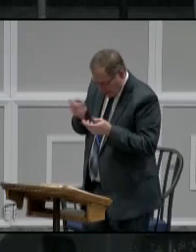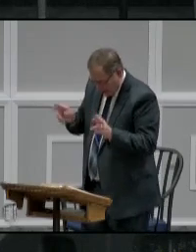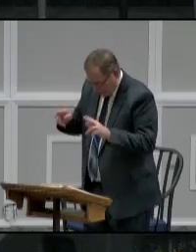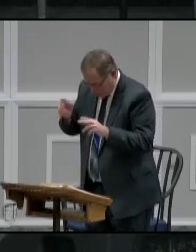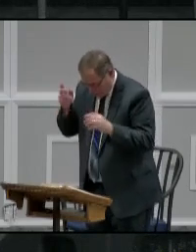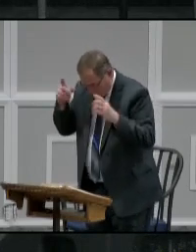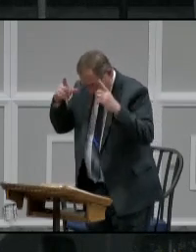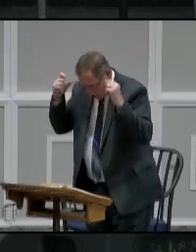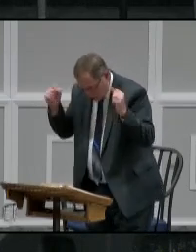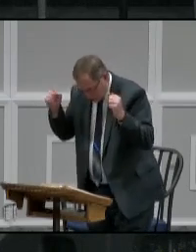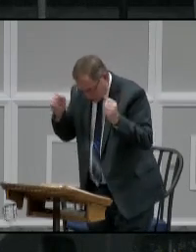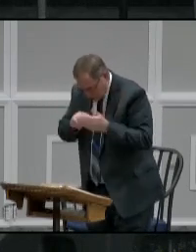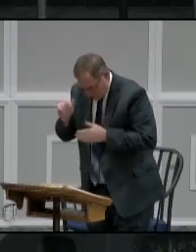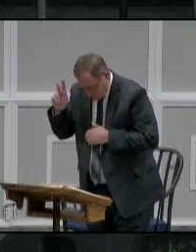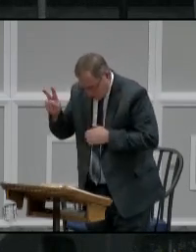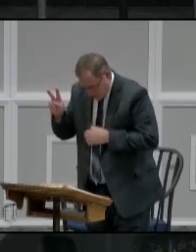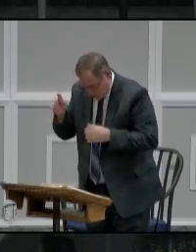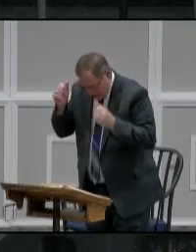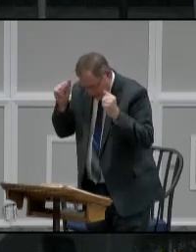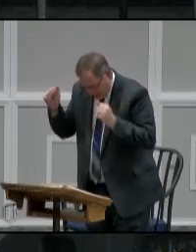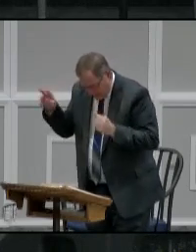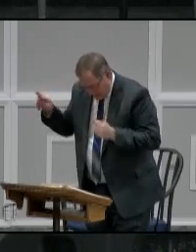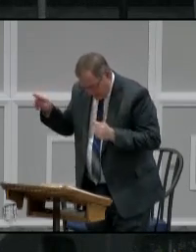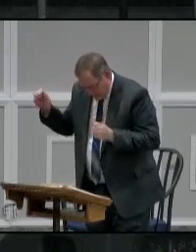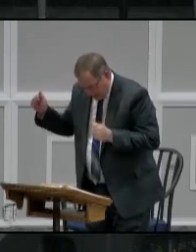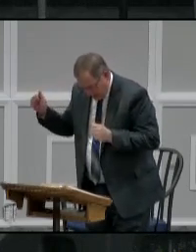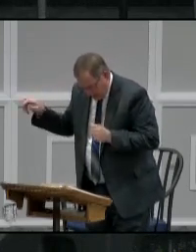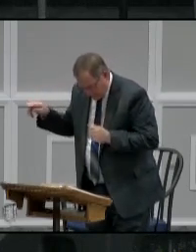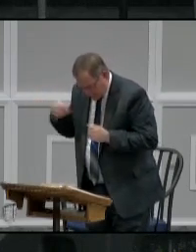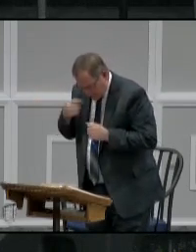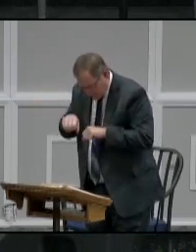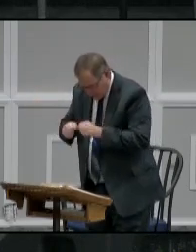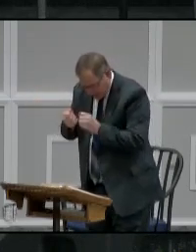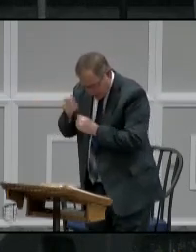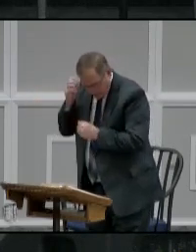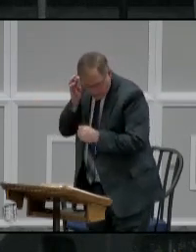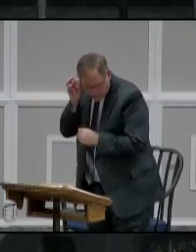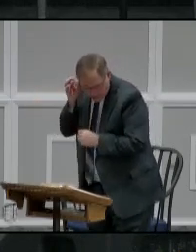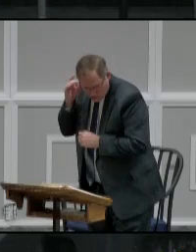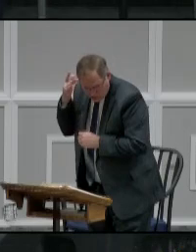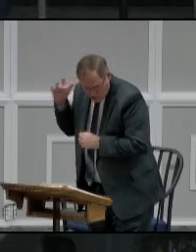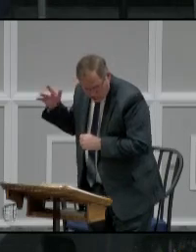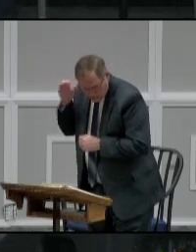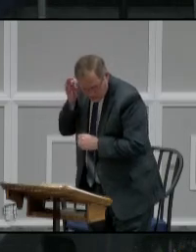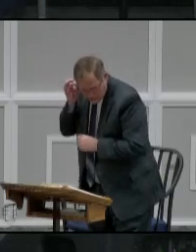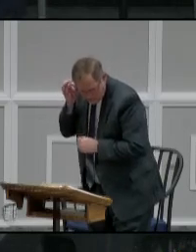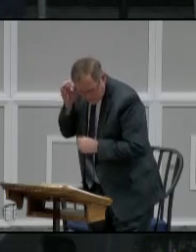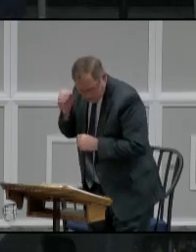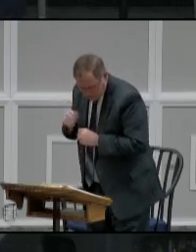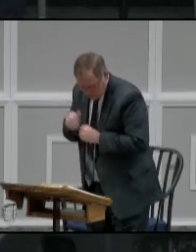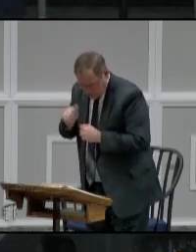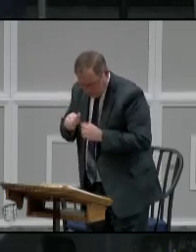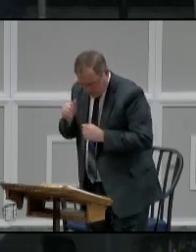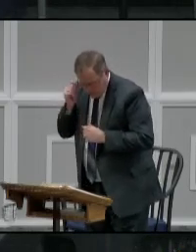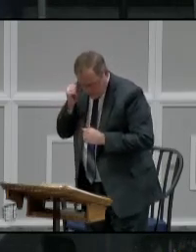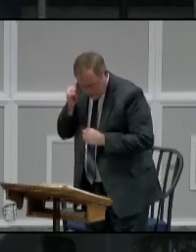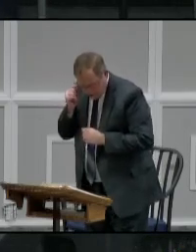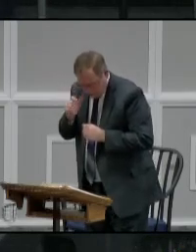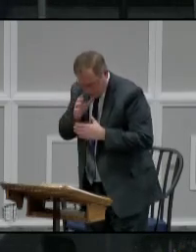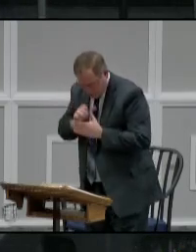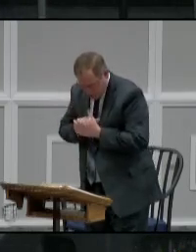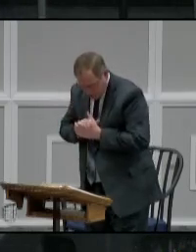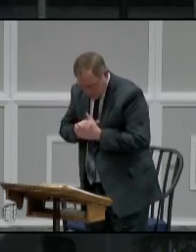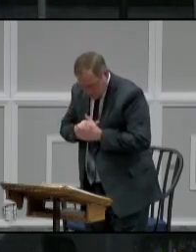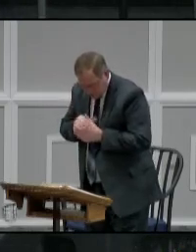me. And all the people brake off the golden earrings which were in their ears and brought them unto Aaron. And he received them at their hand and fashioned it with a graving